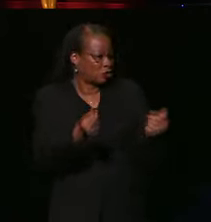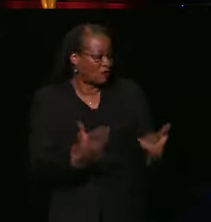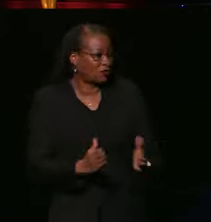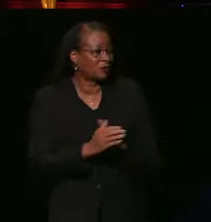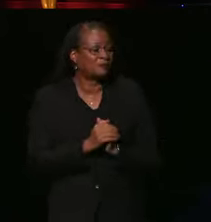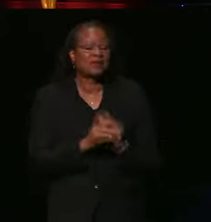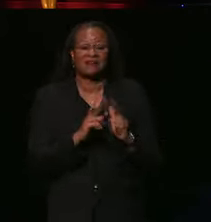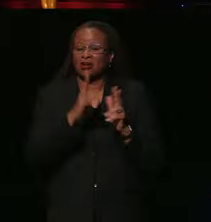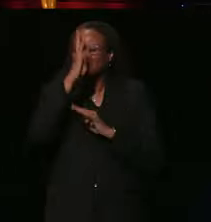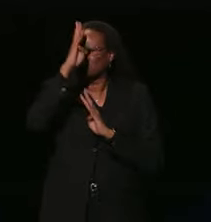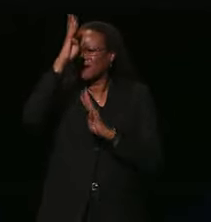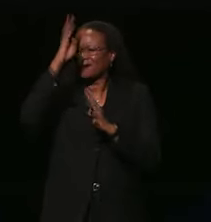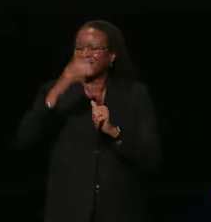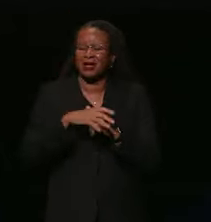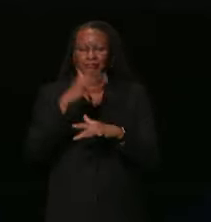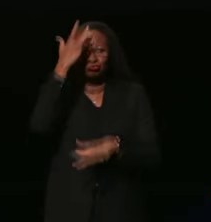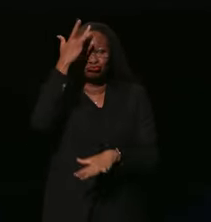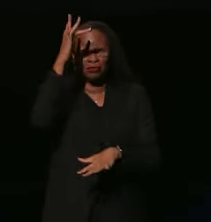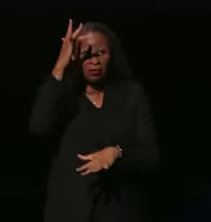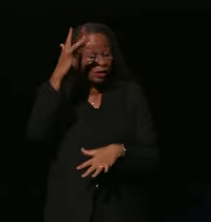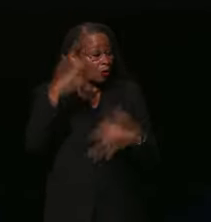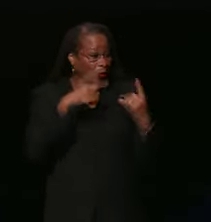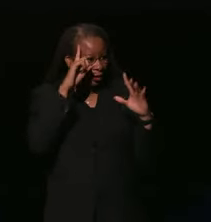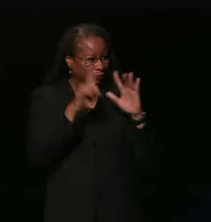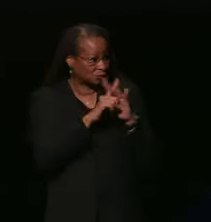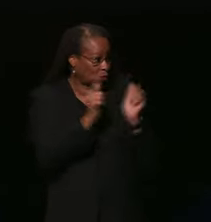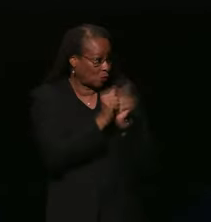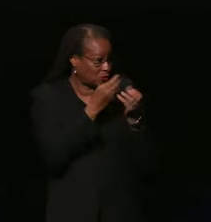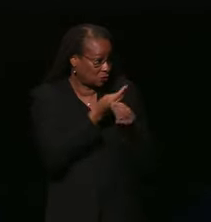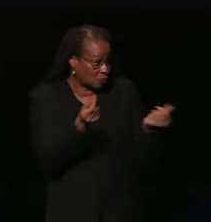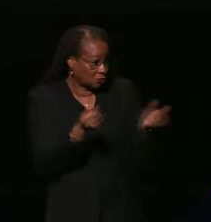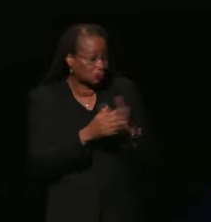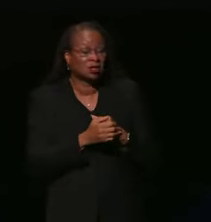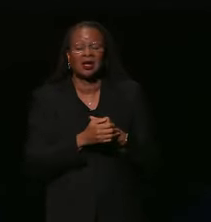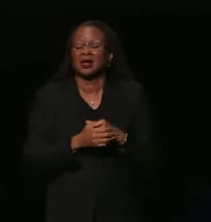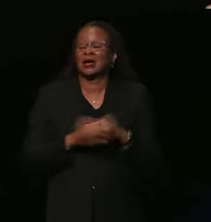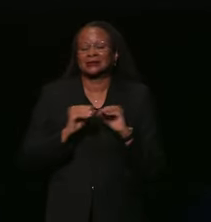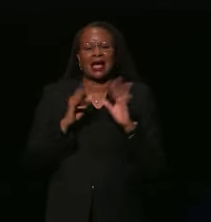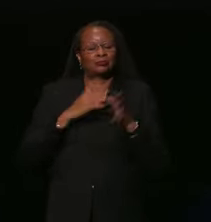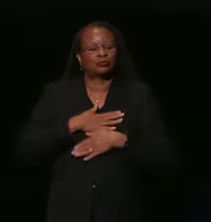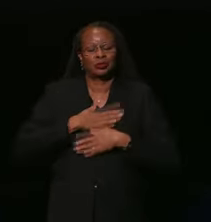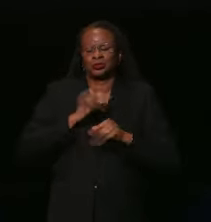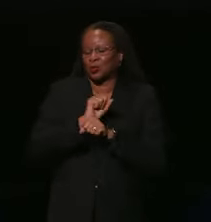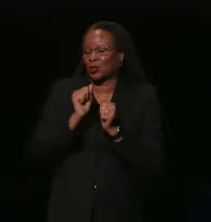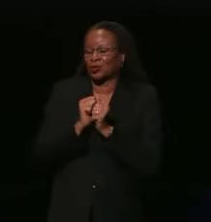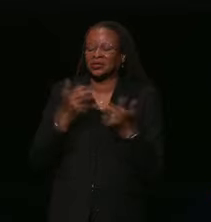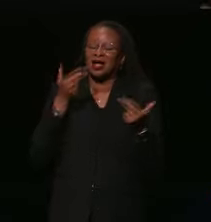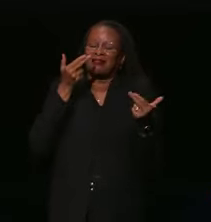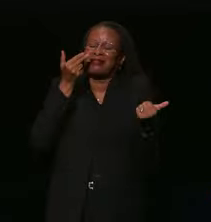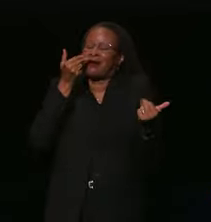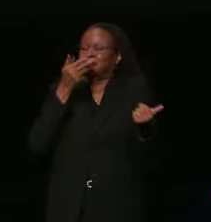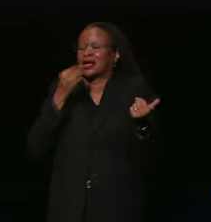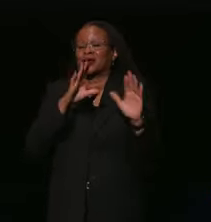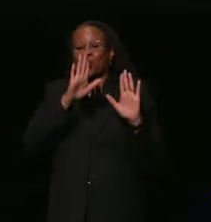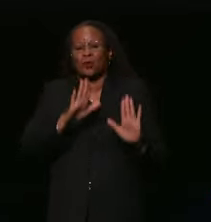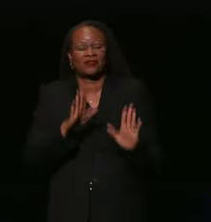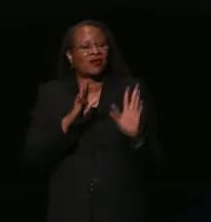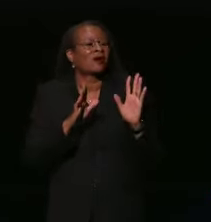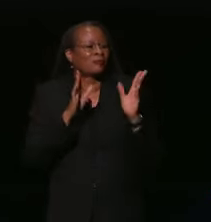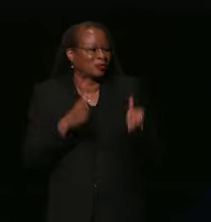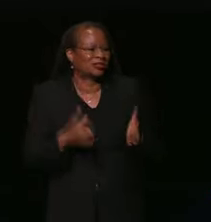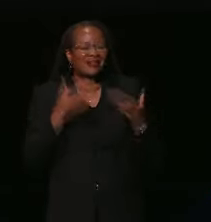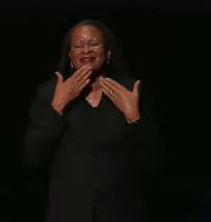He's incredibly creative and brilliant with what he comes up with. He's an absolute pleasure to work with, hilarious, and is just simply wonderful. Thank you, Bill.